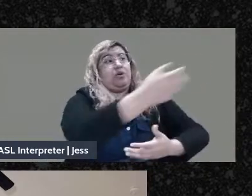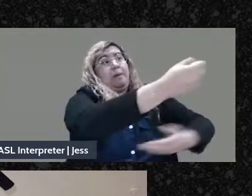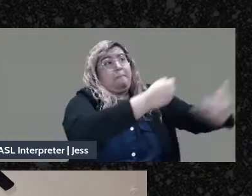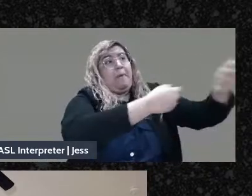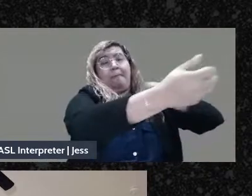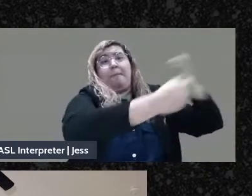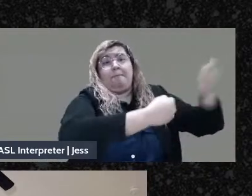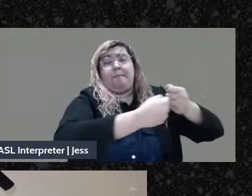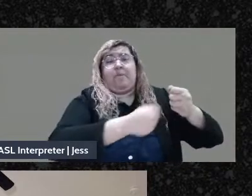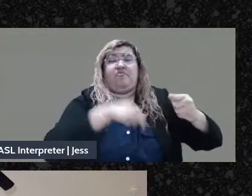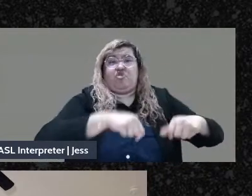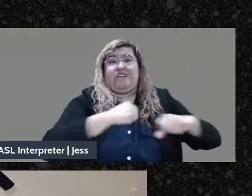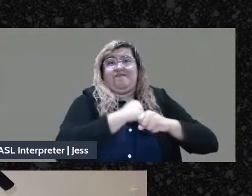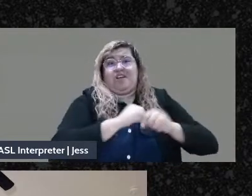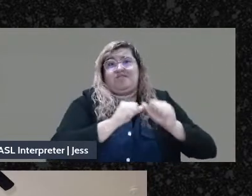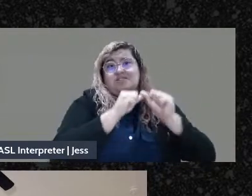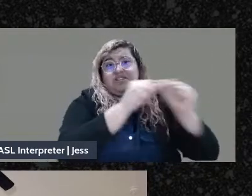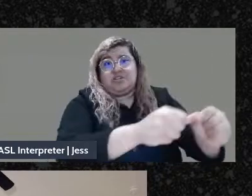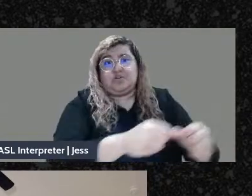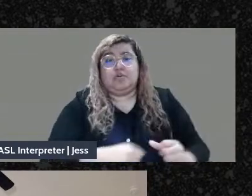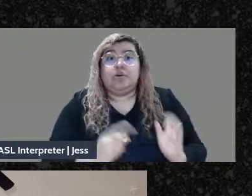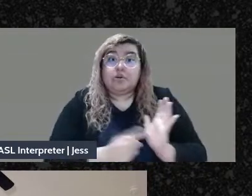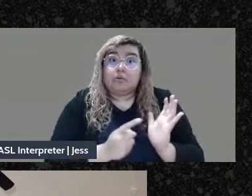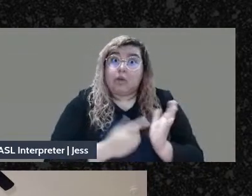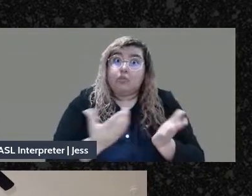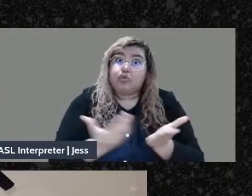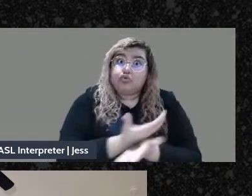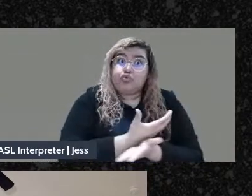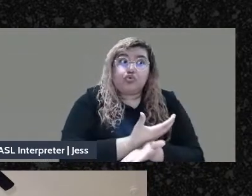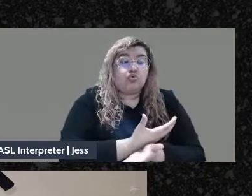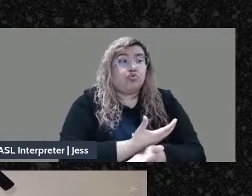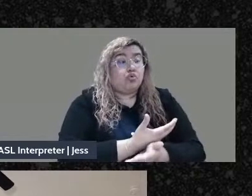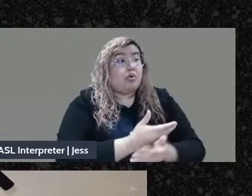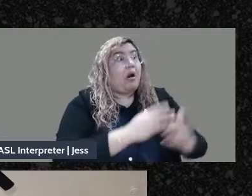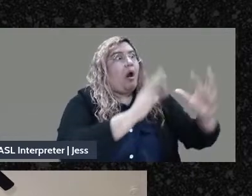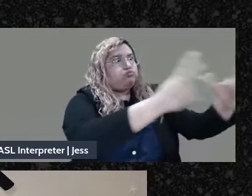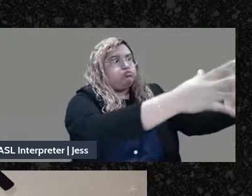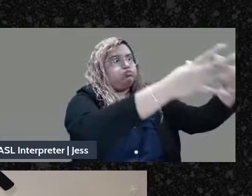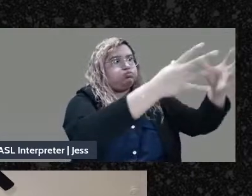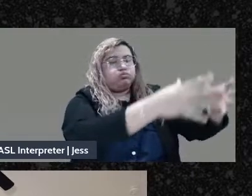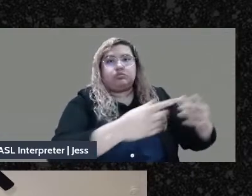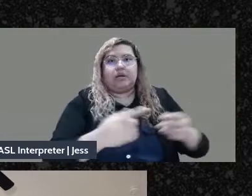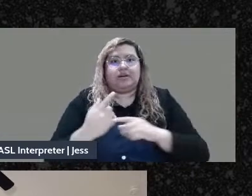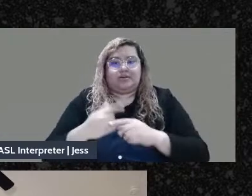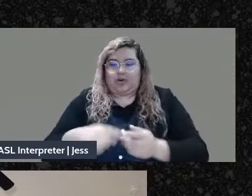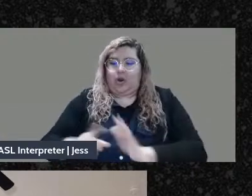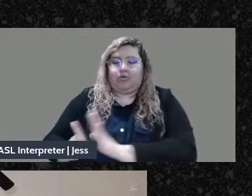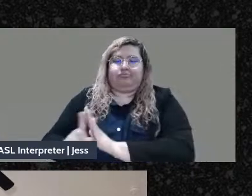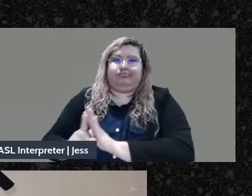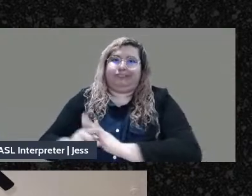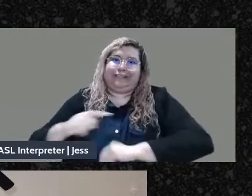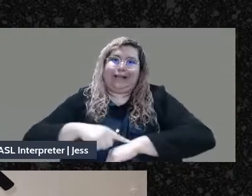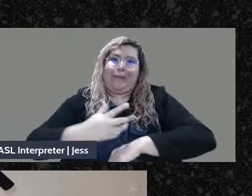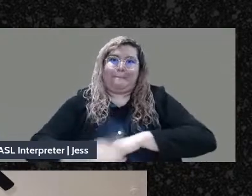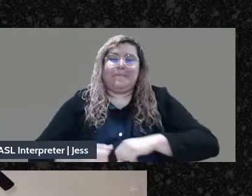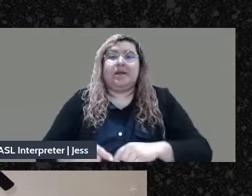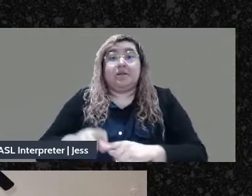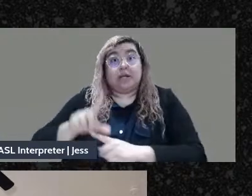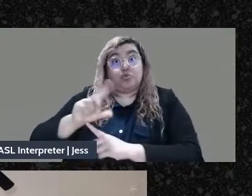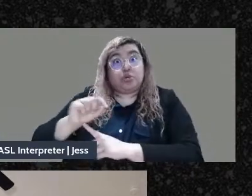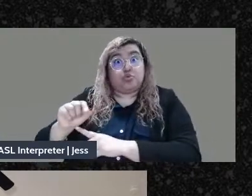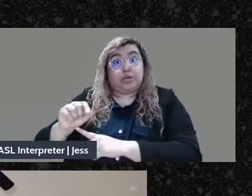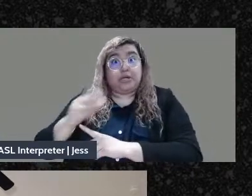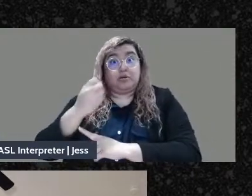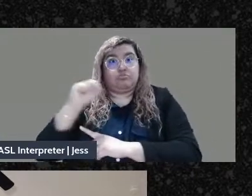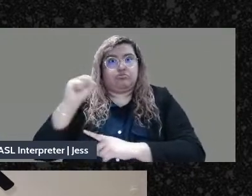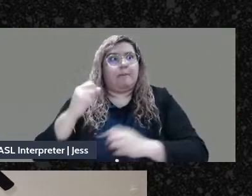right? There are moments where new people can be brought in huge waves, like the uprising, look, my timer, in 2020. And then there's moments like